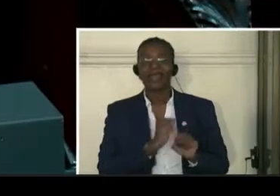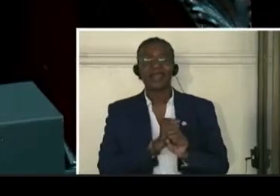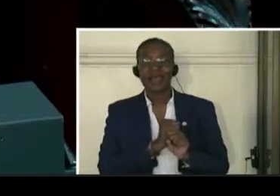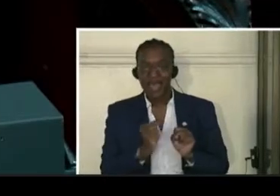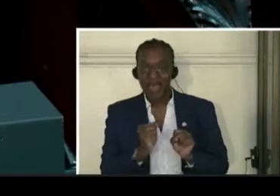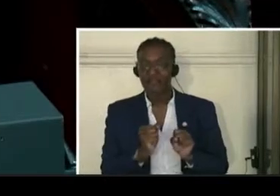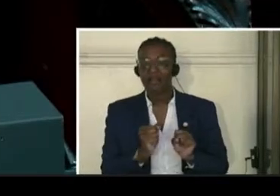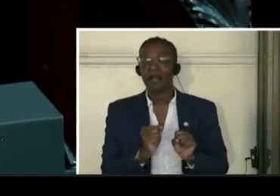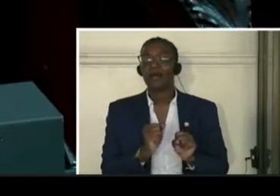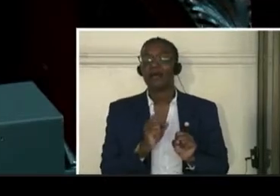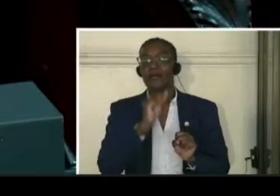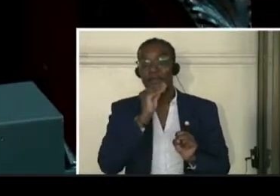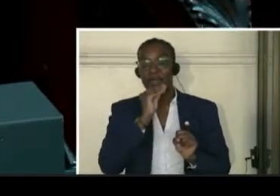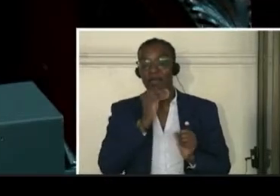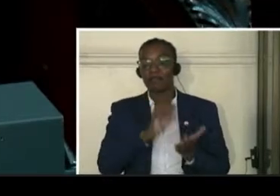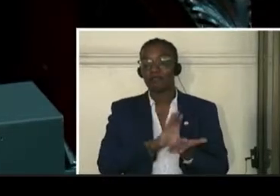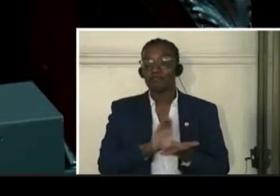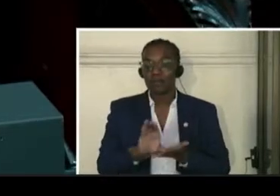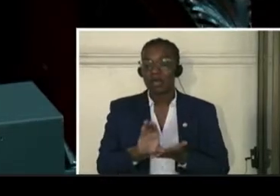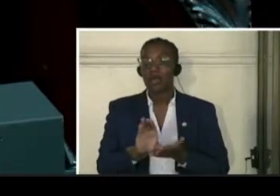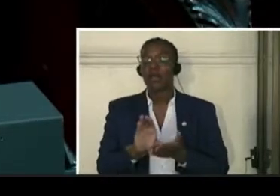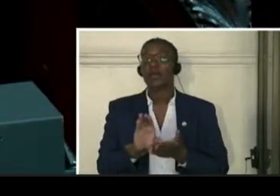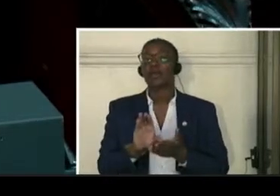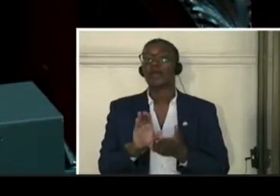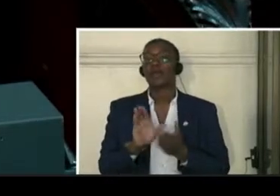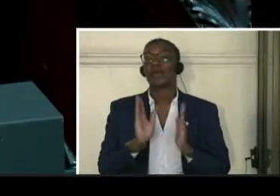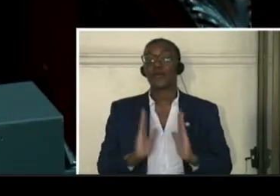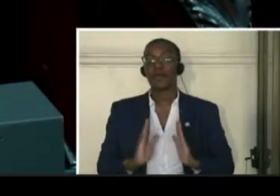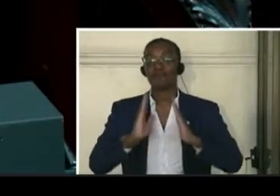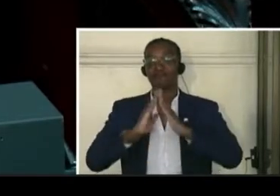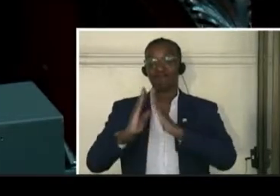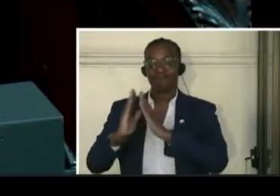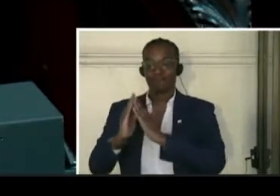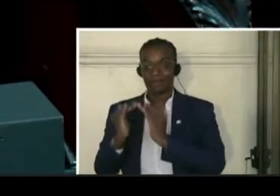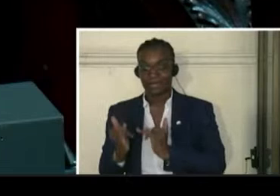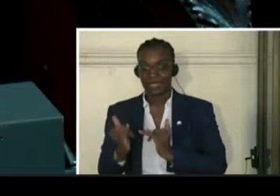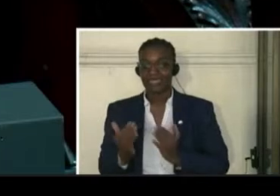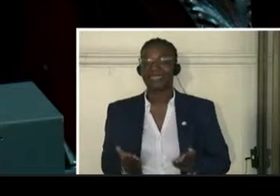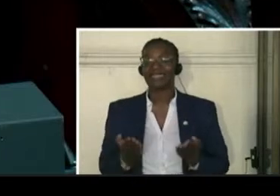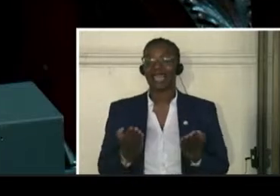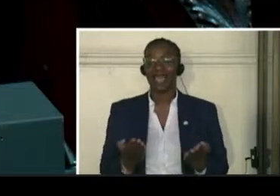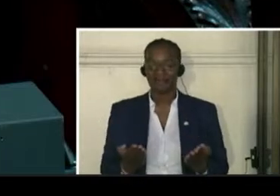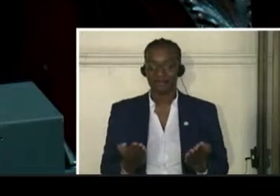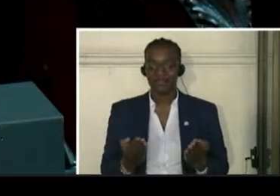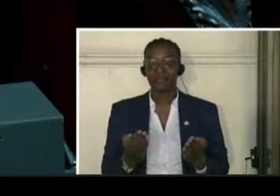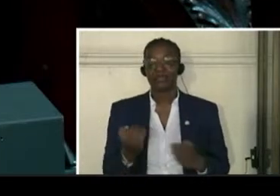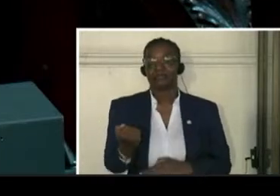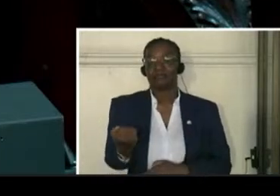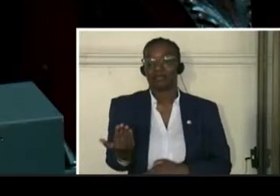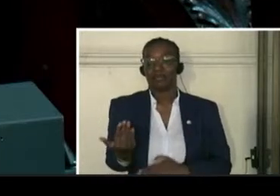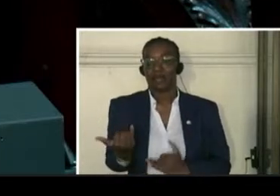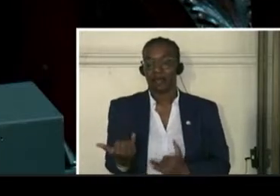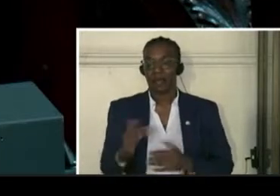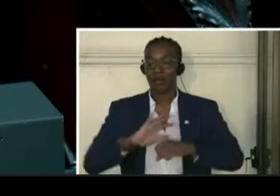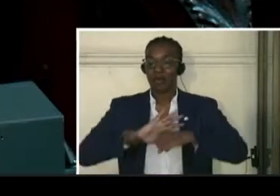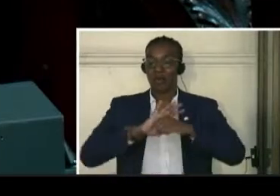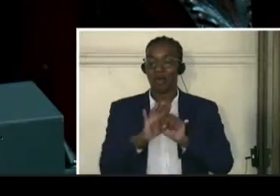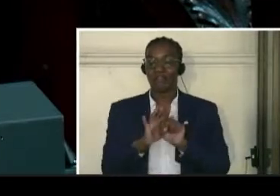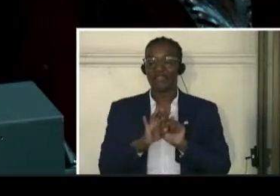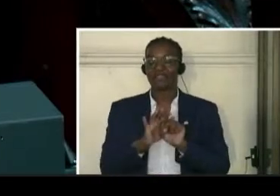of MIG funding to human settlement projects, withholding of payment due to service providers. This caused the implementation